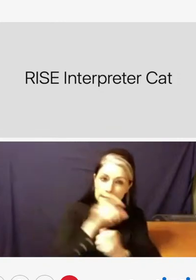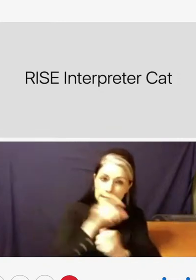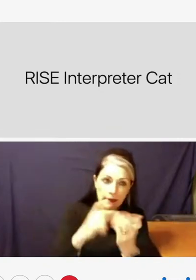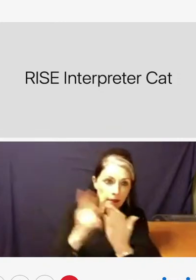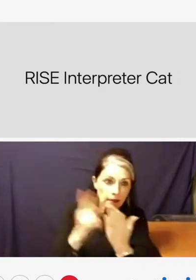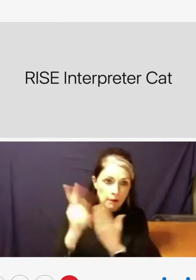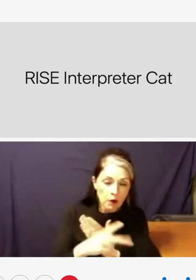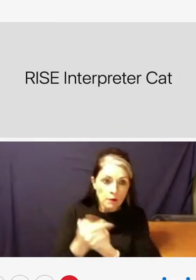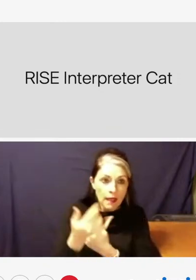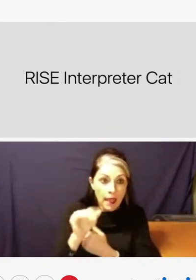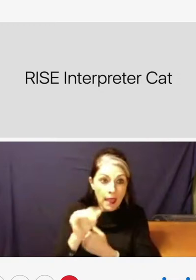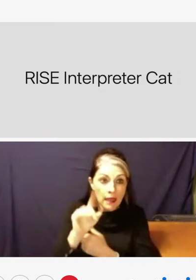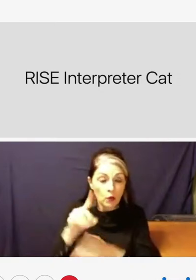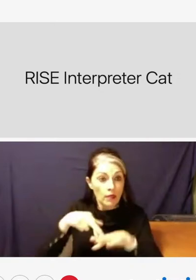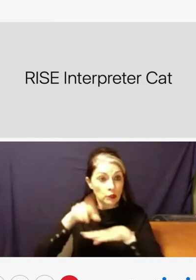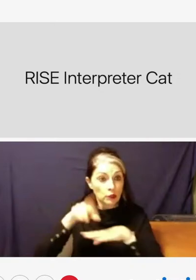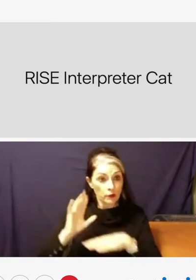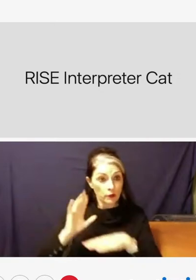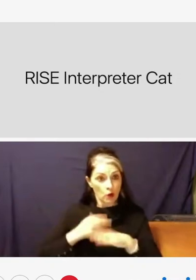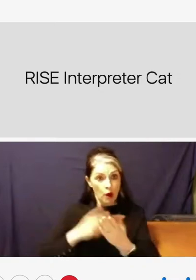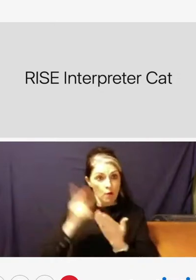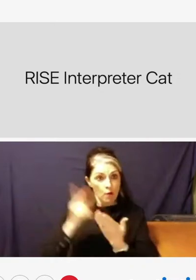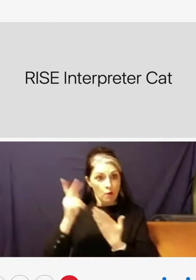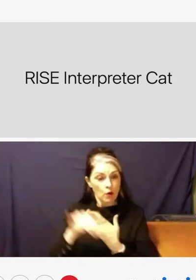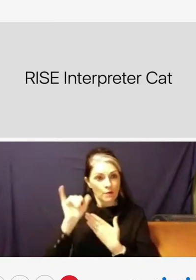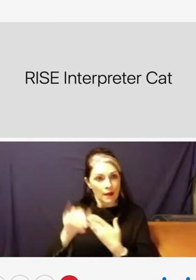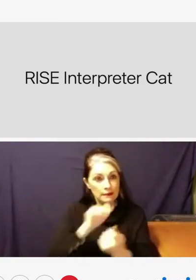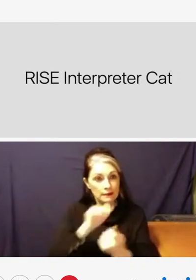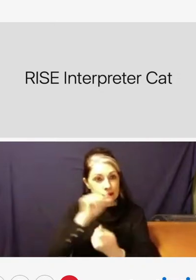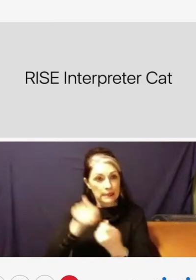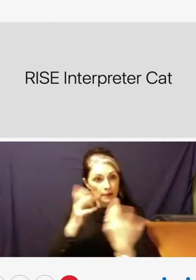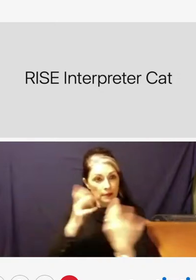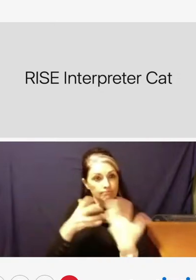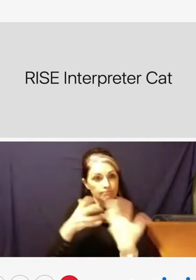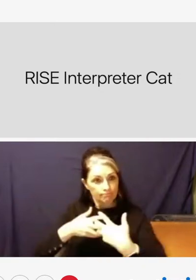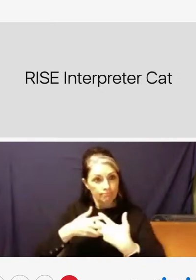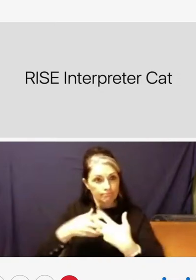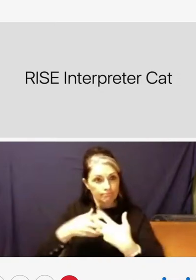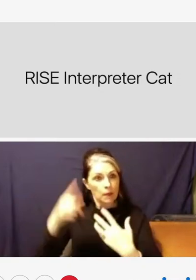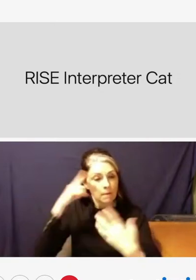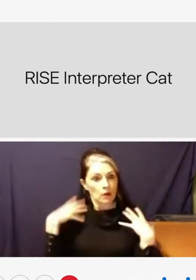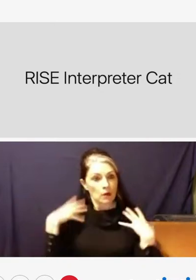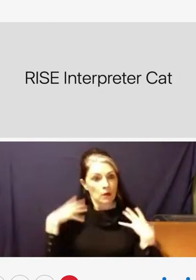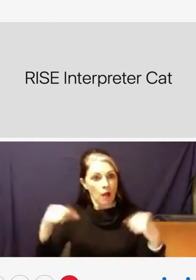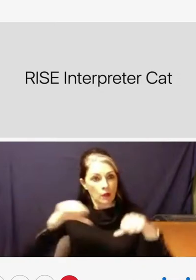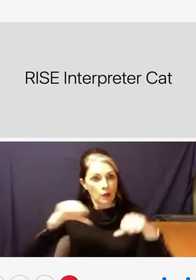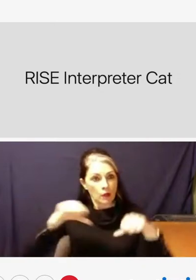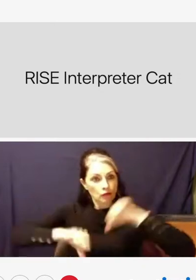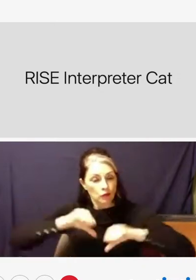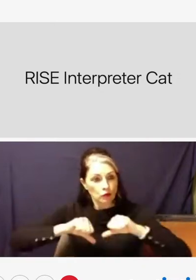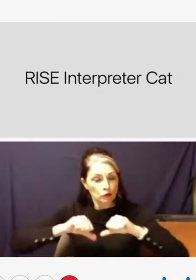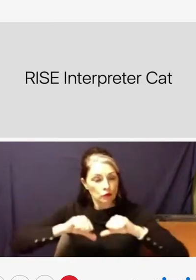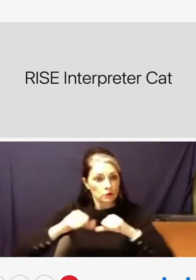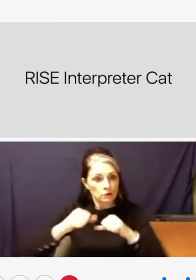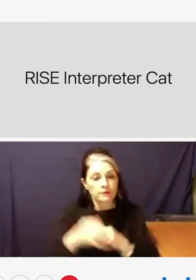our program gets exactly what they need in terms of their mental health and their social and emotional needs next slide